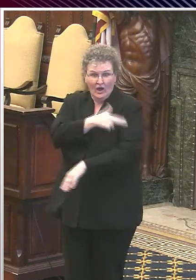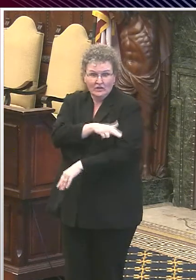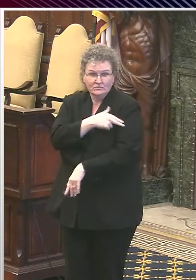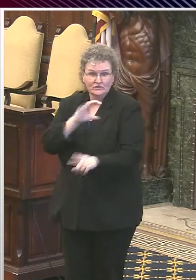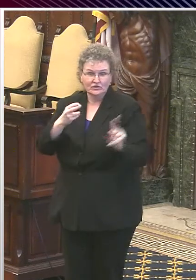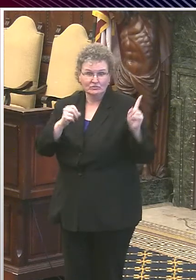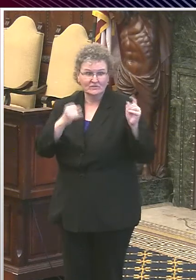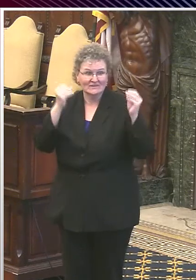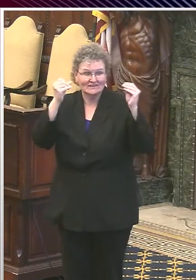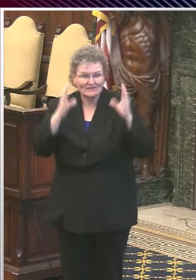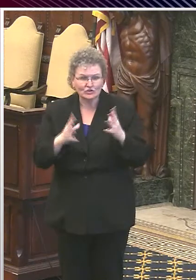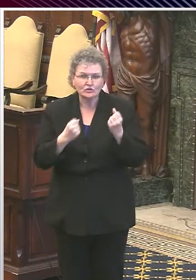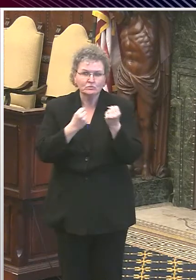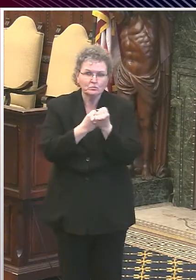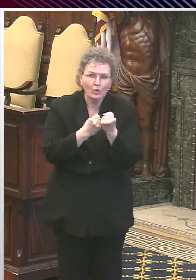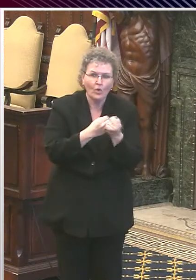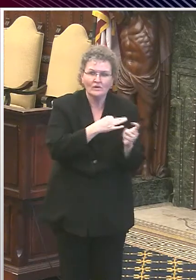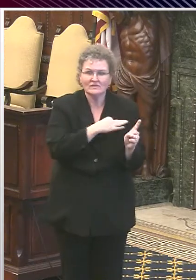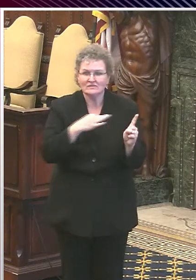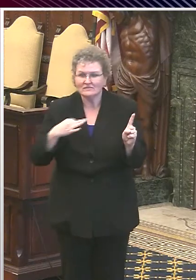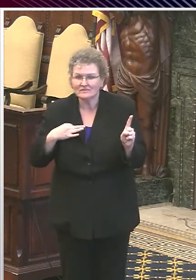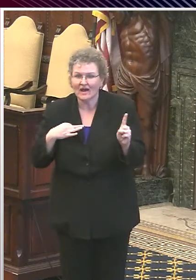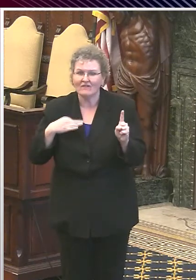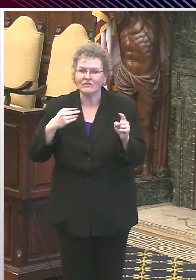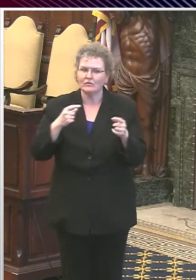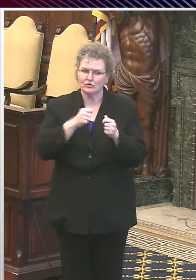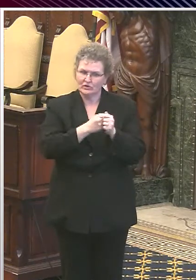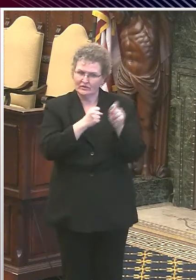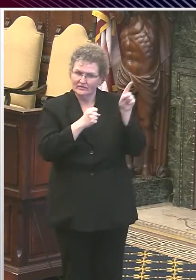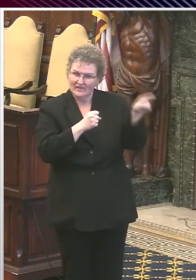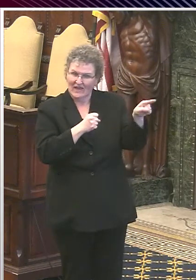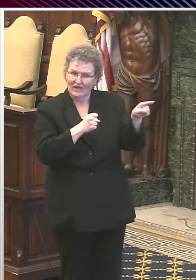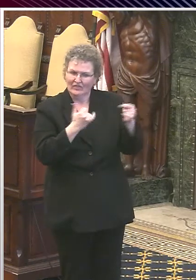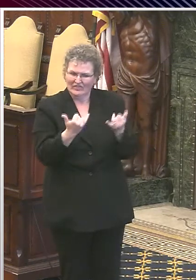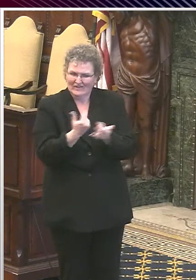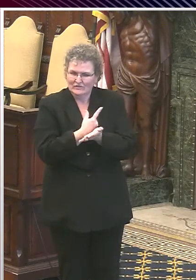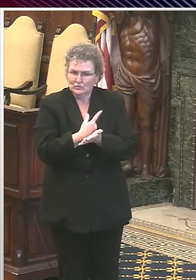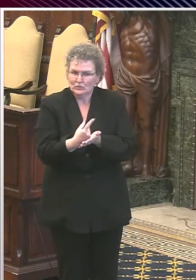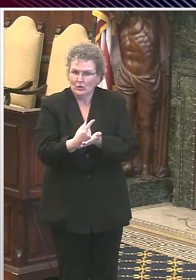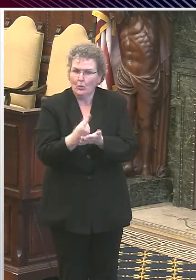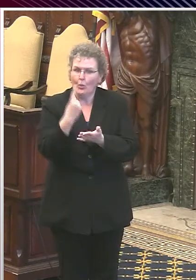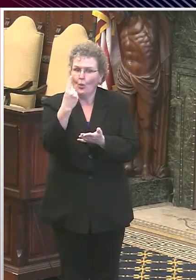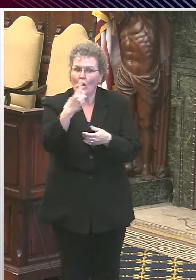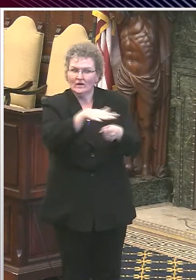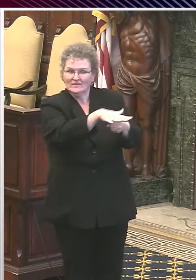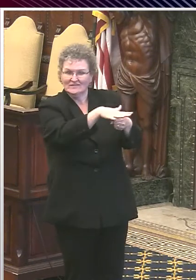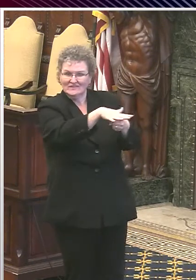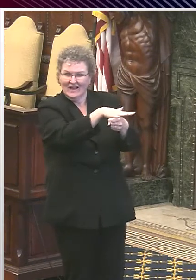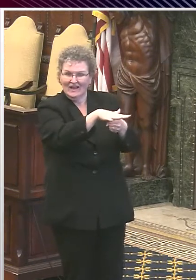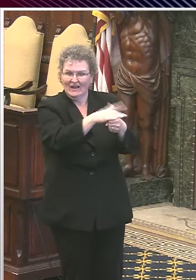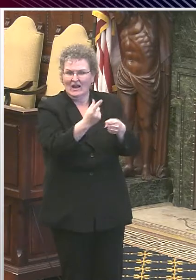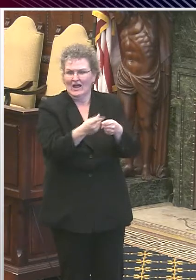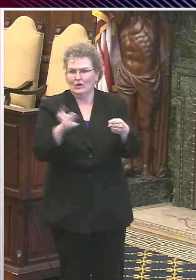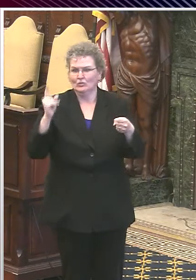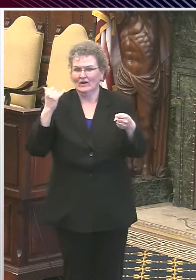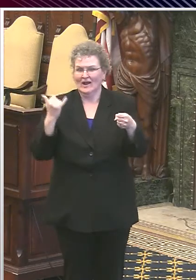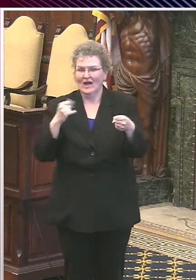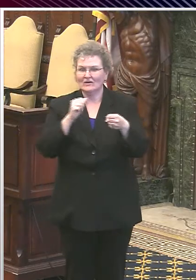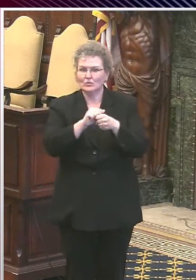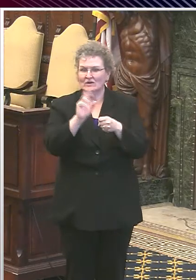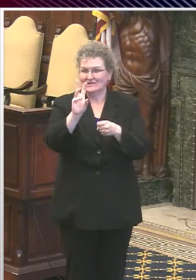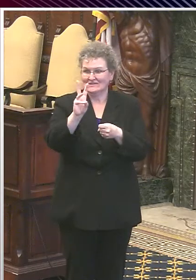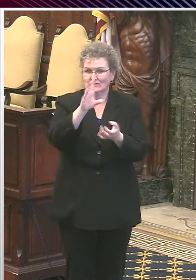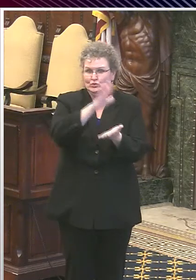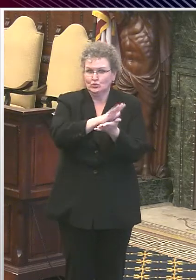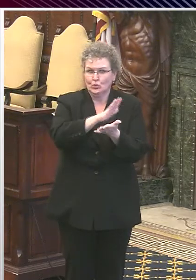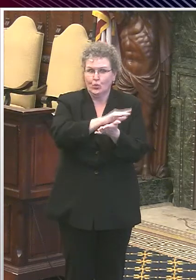and support staff and childcare staff. This week, they are expanding from the one site they had last week to 6 school sites in addition